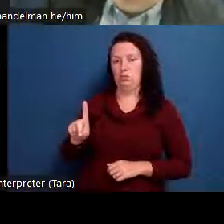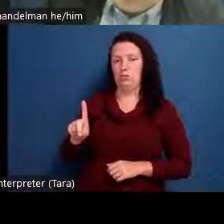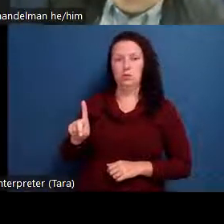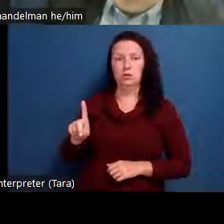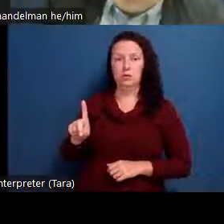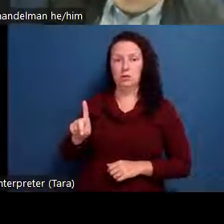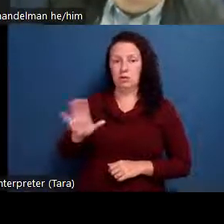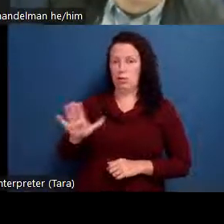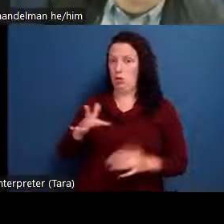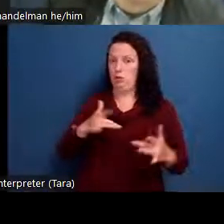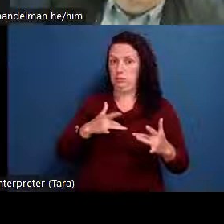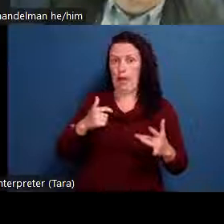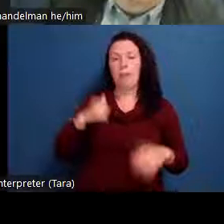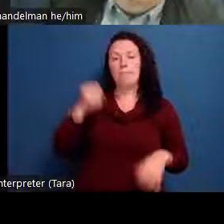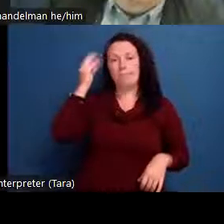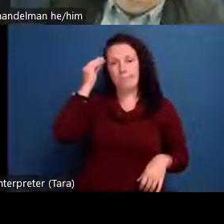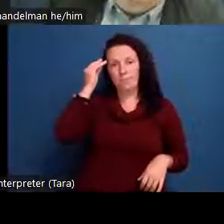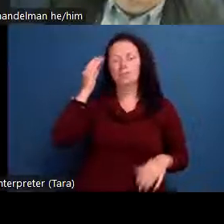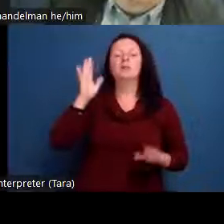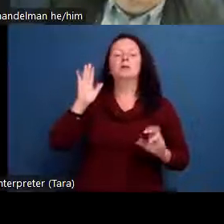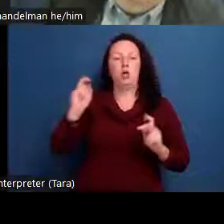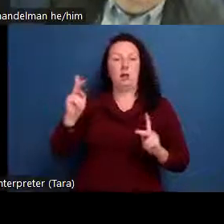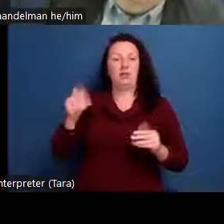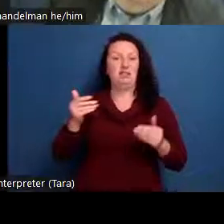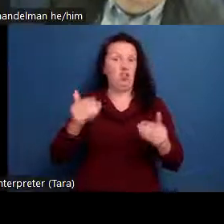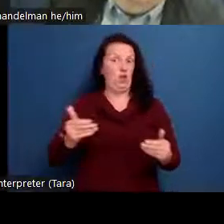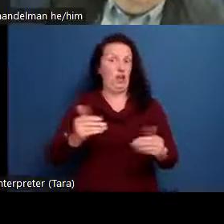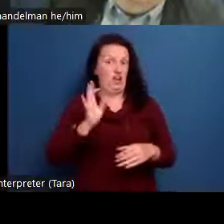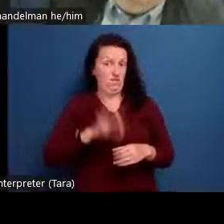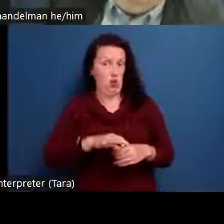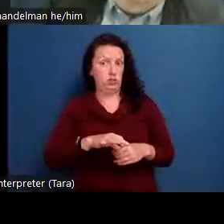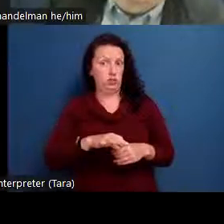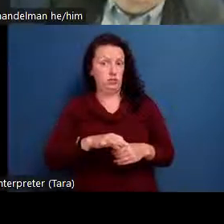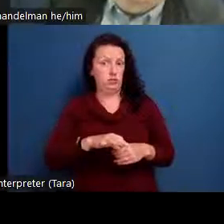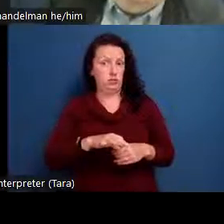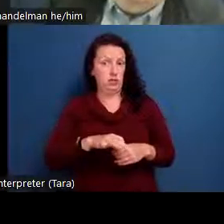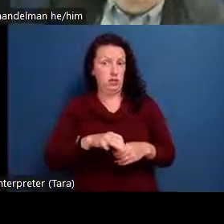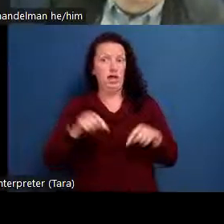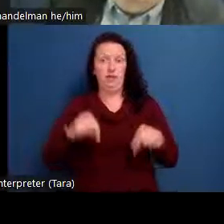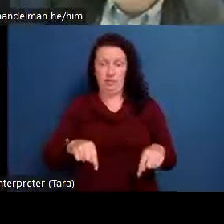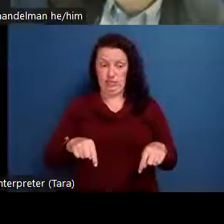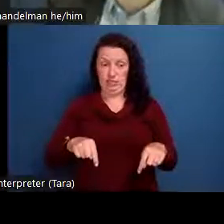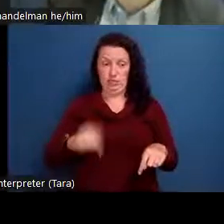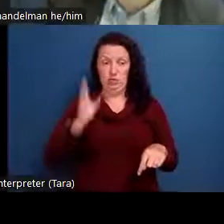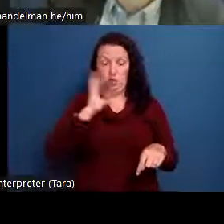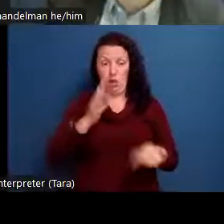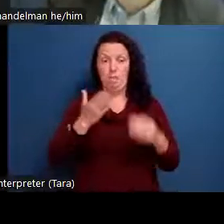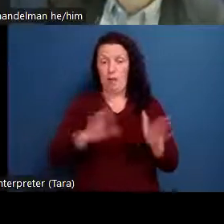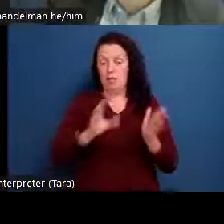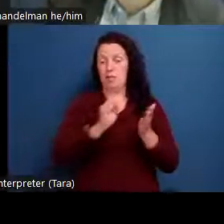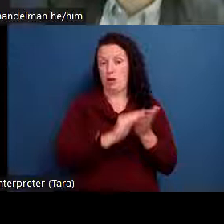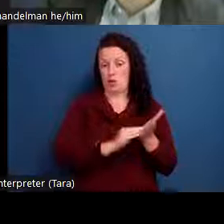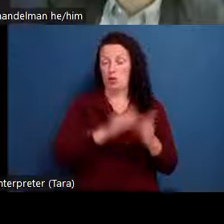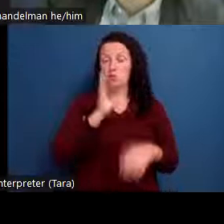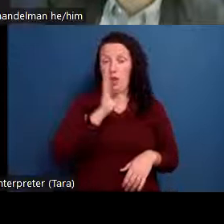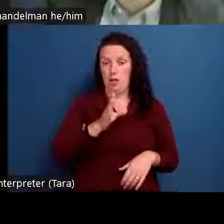got it in this noggin, and let's vote, and we can have this as a public record and table